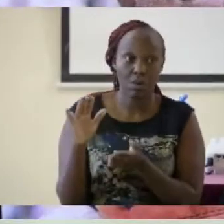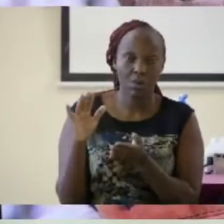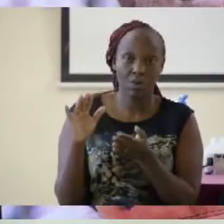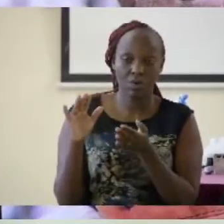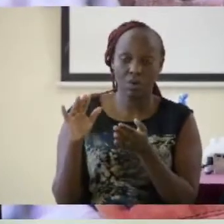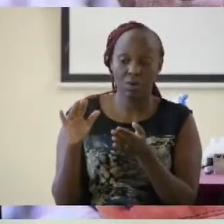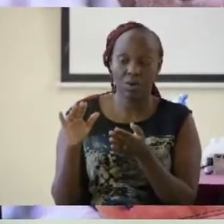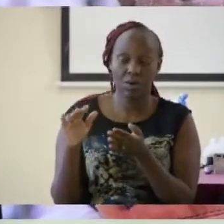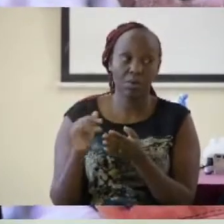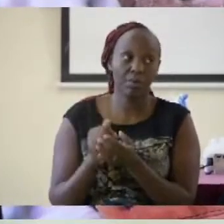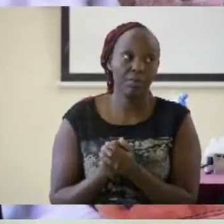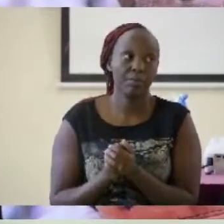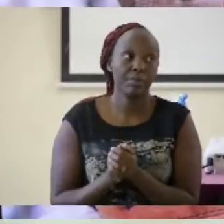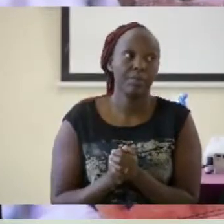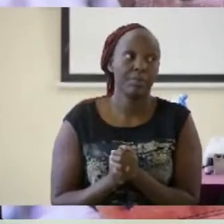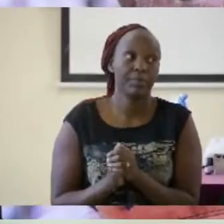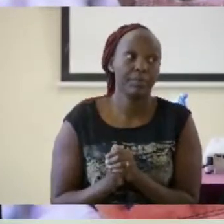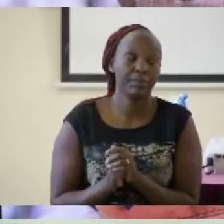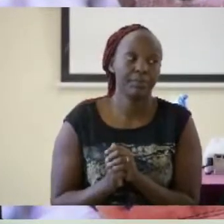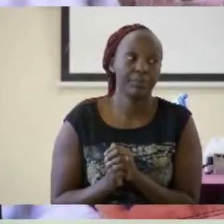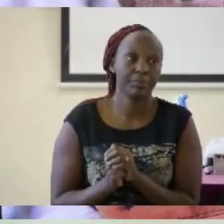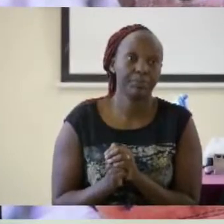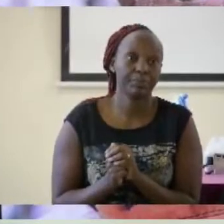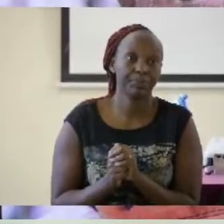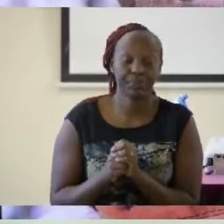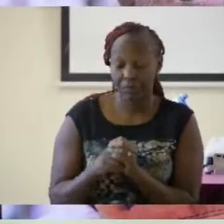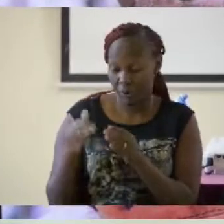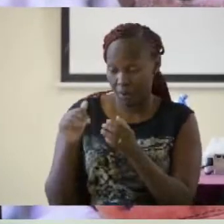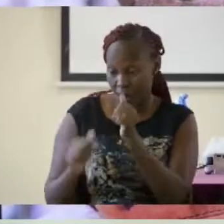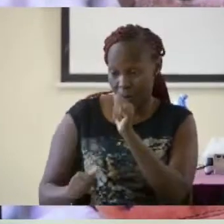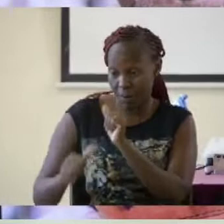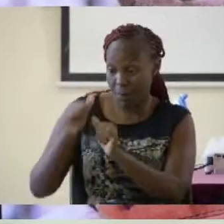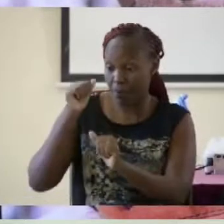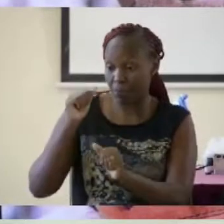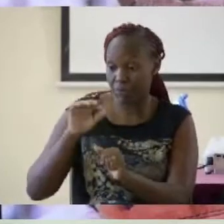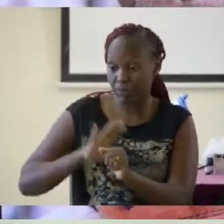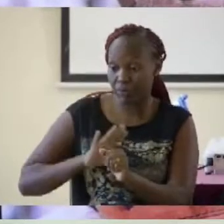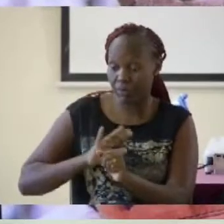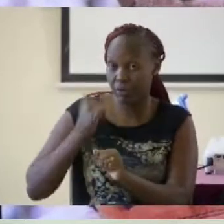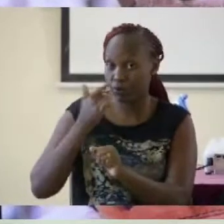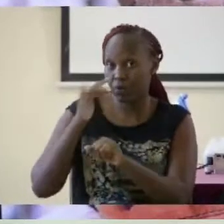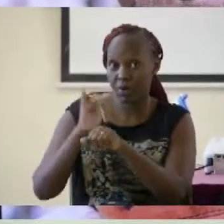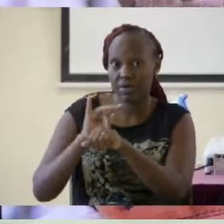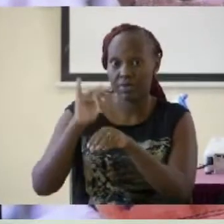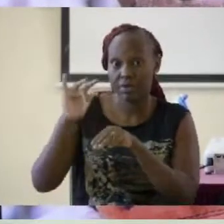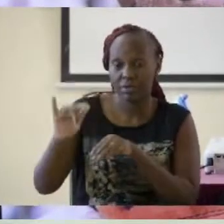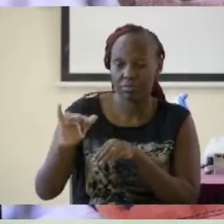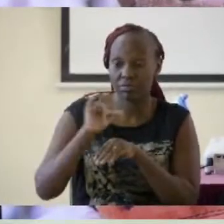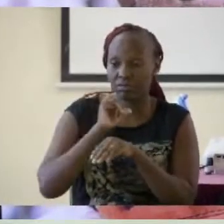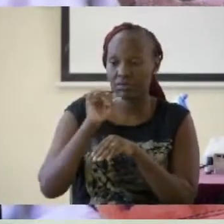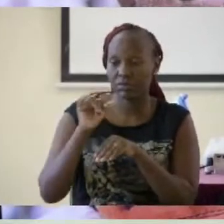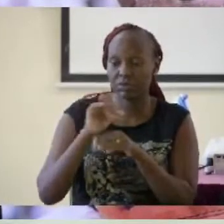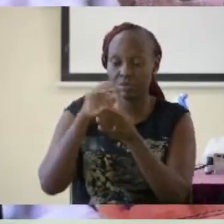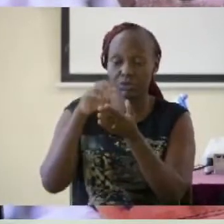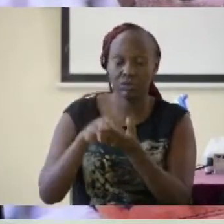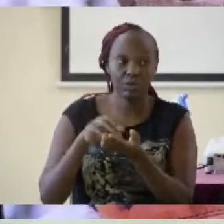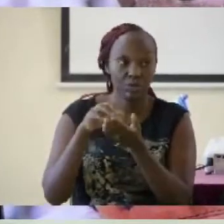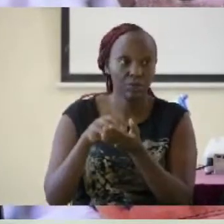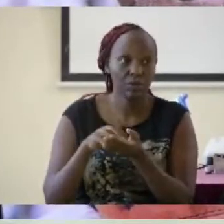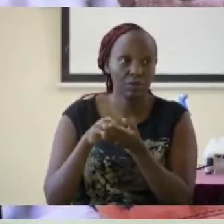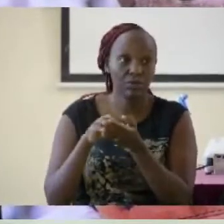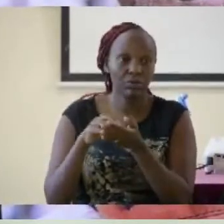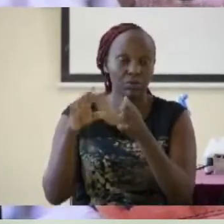result of this. And most of those affected are not in a position